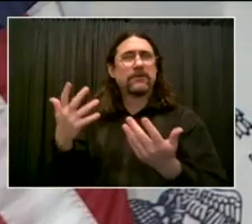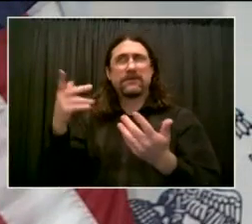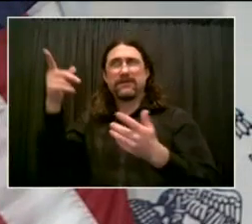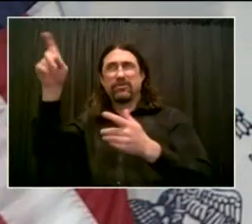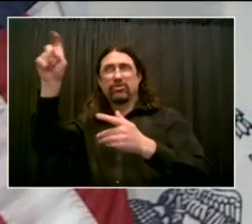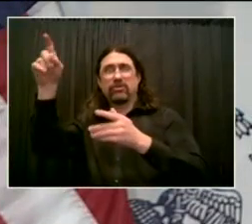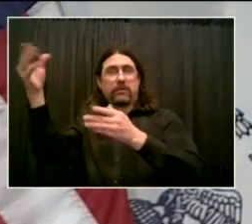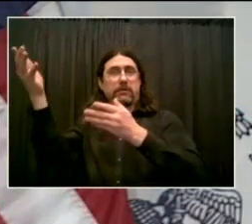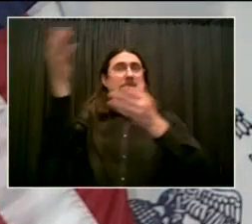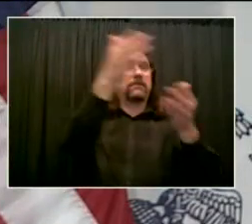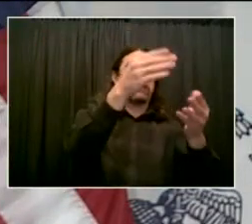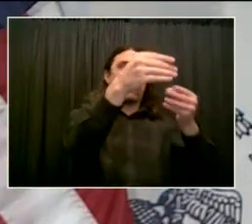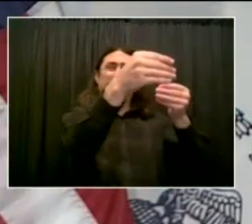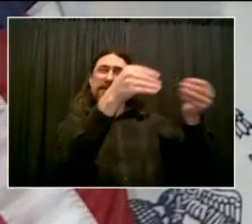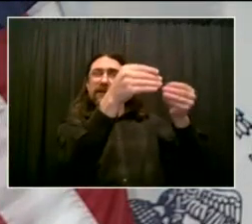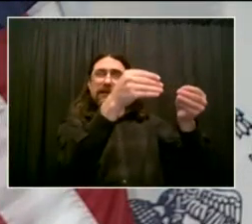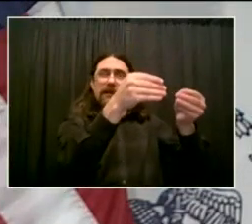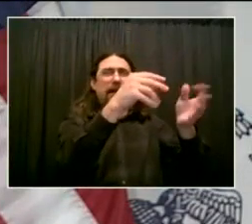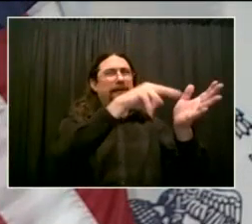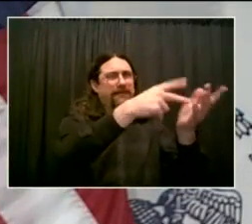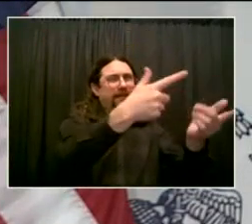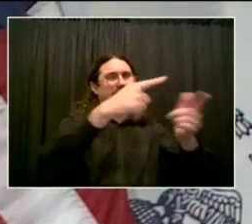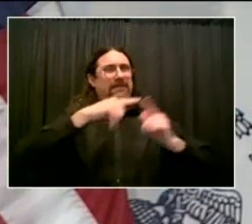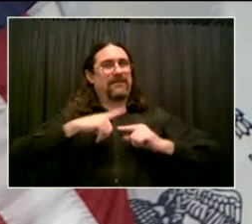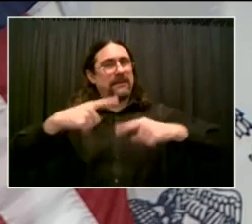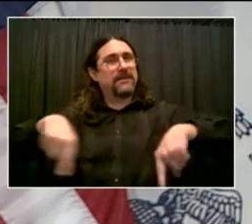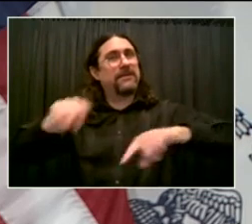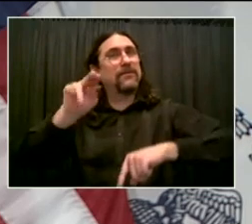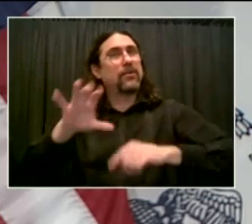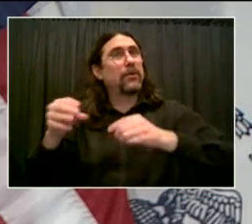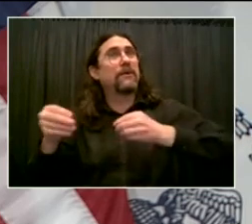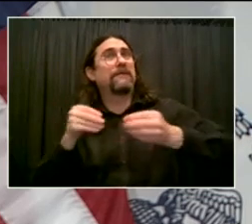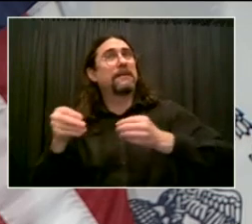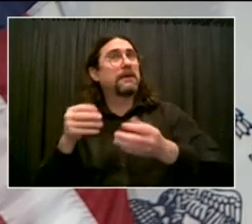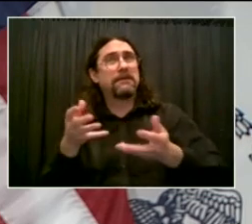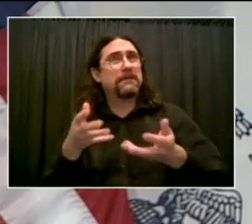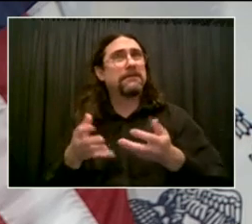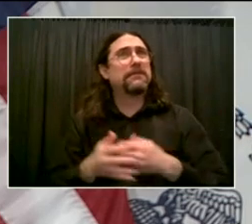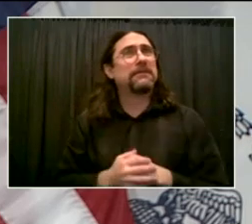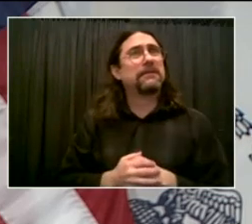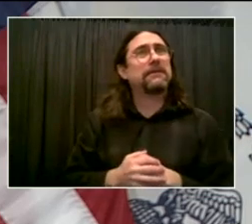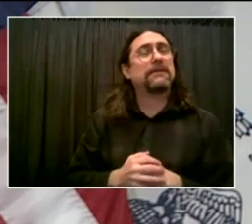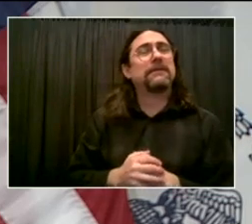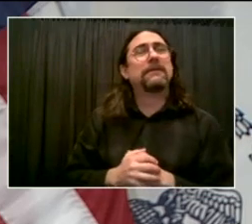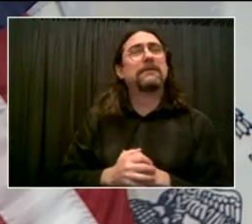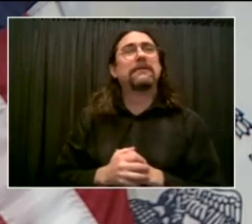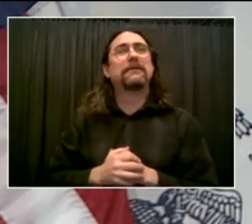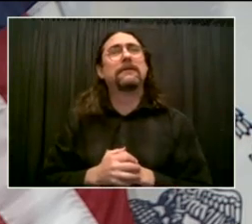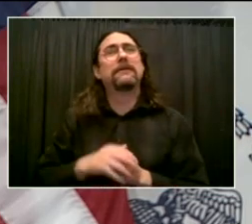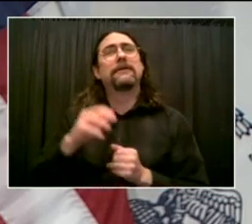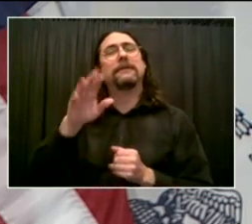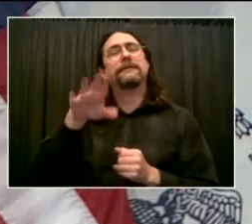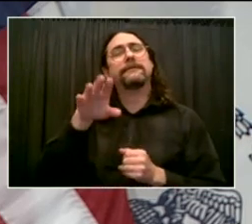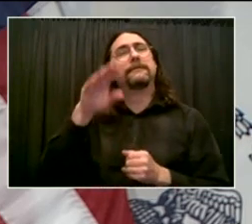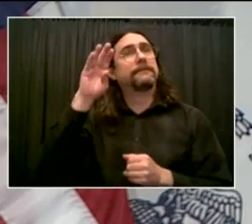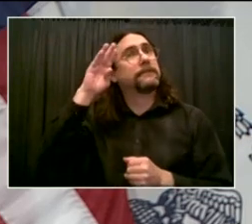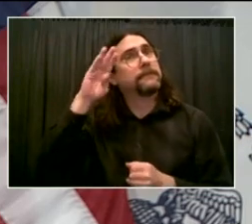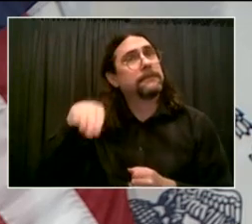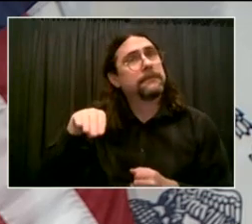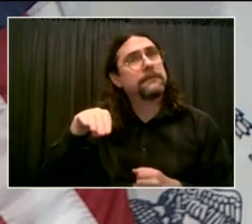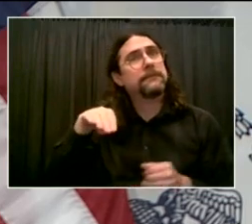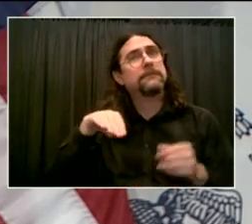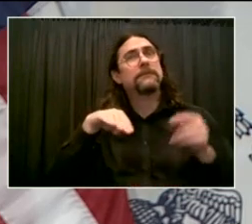about the governor and his team trying to link vaccine supply to political support. That